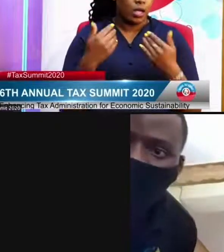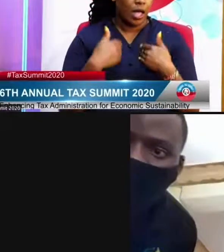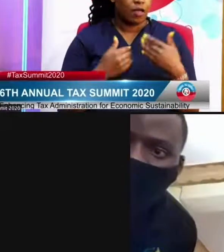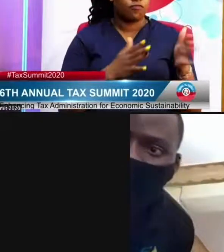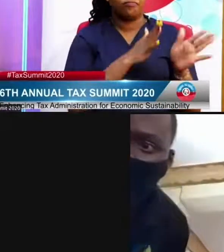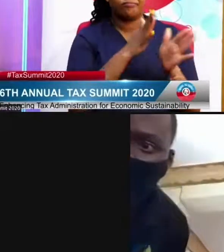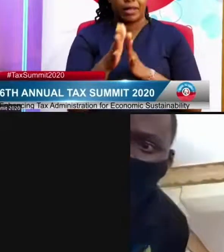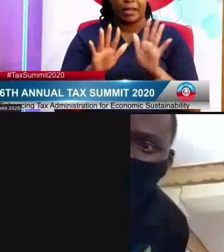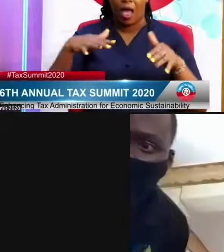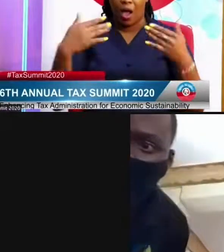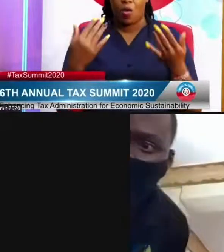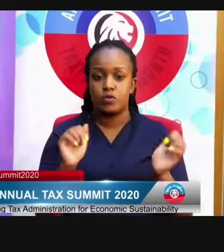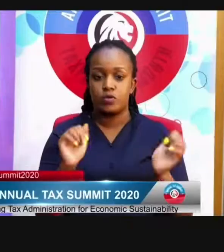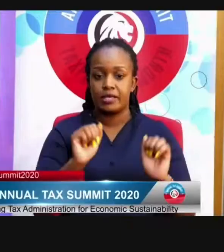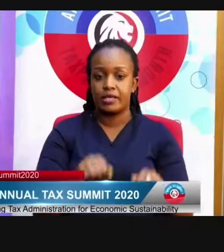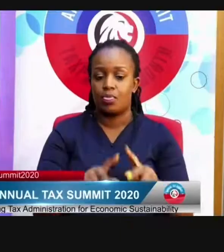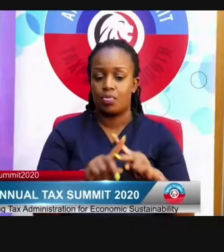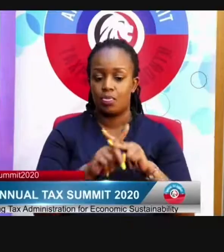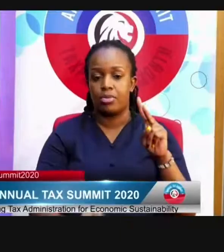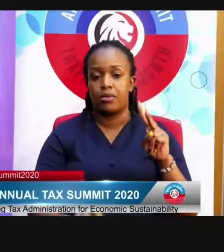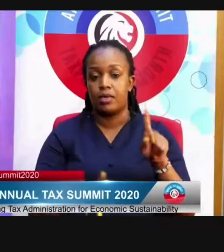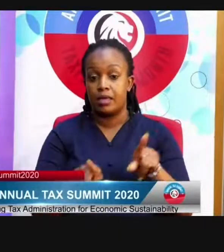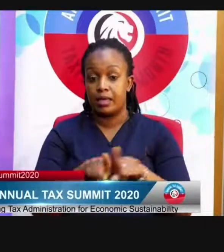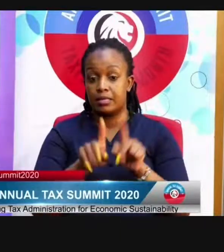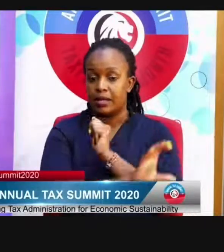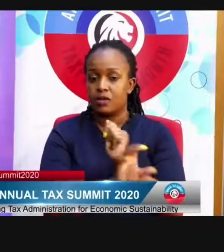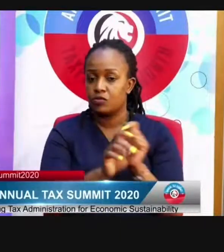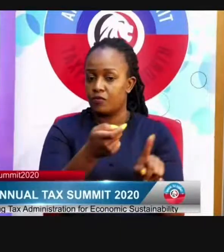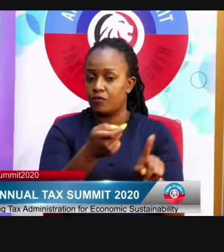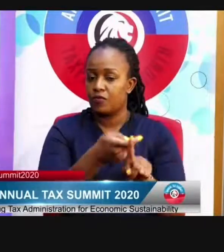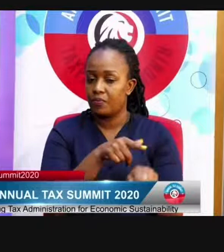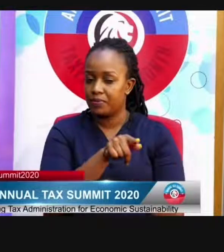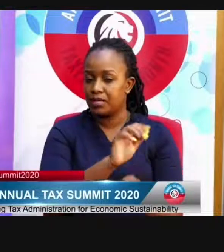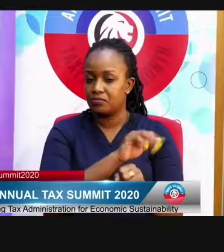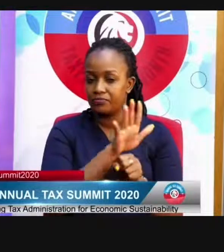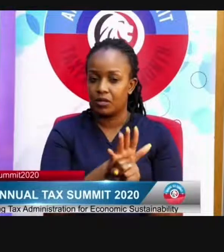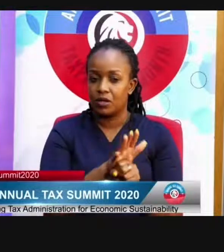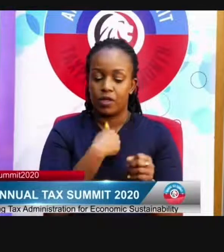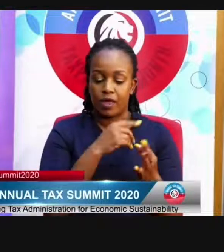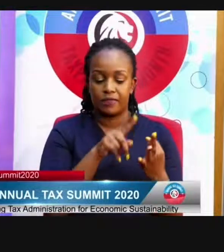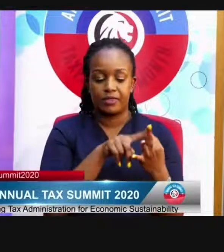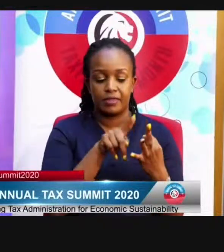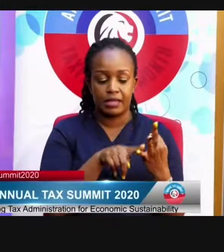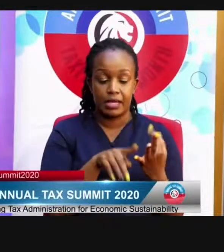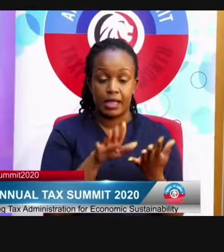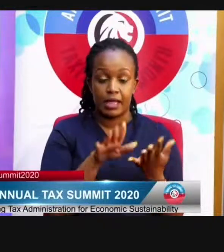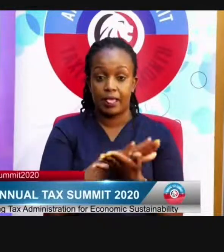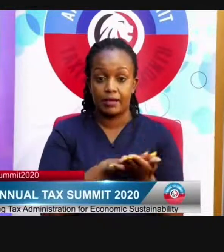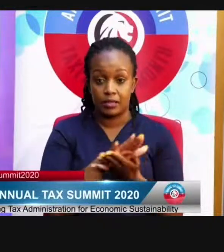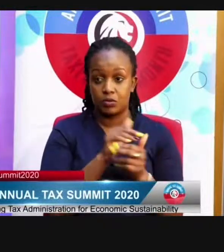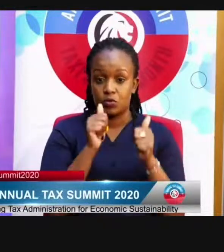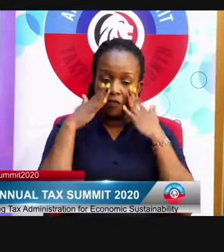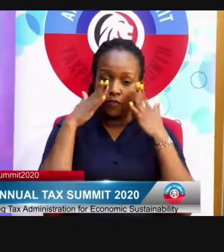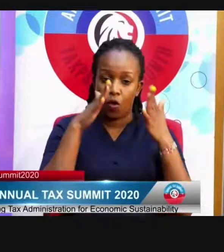this. And there are kind of three scenarios that we've put in place very easily. The quick one that